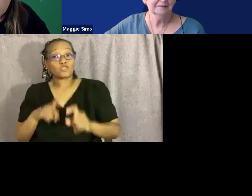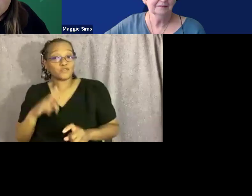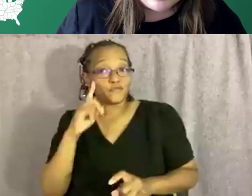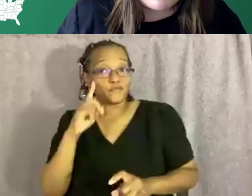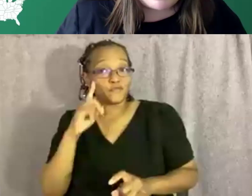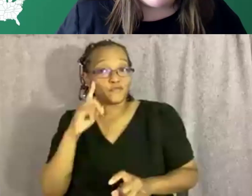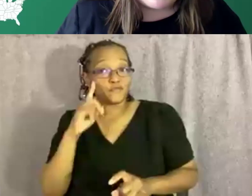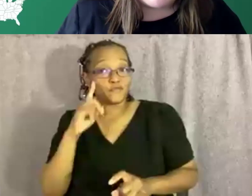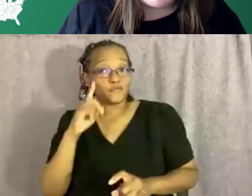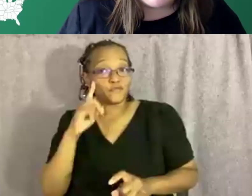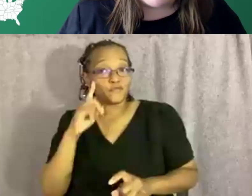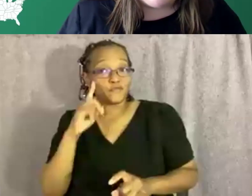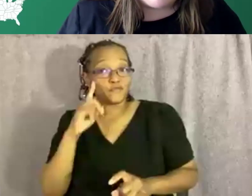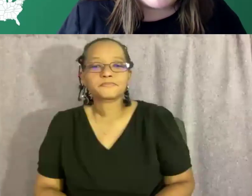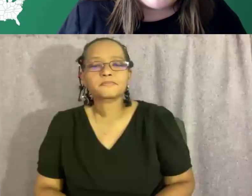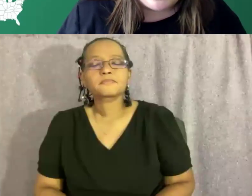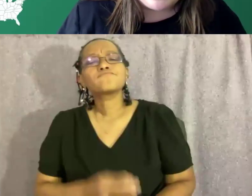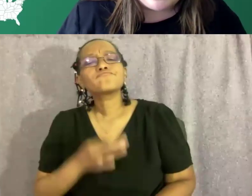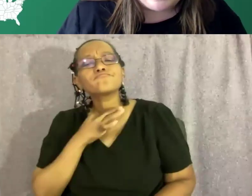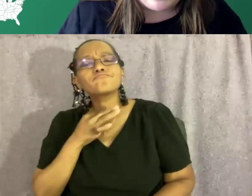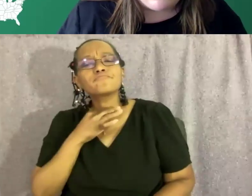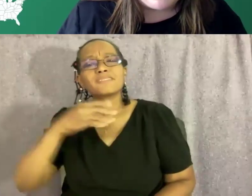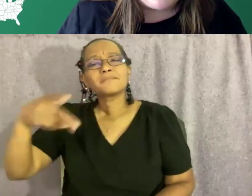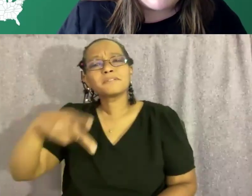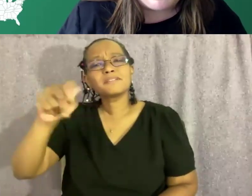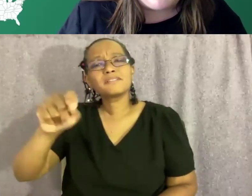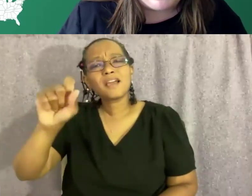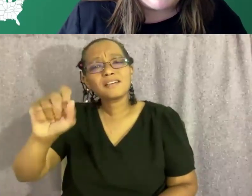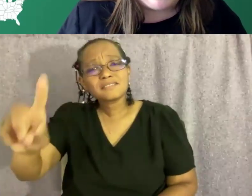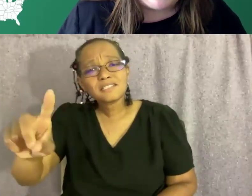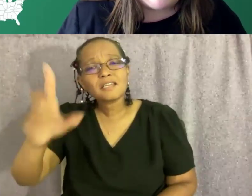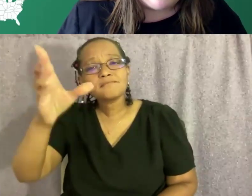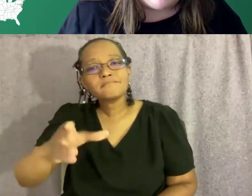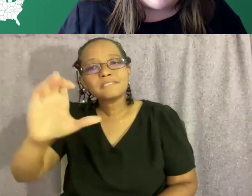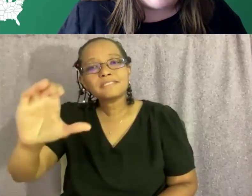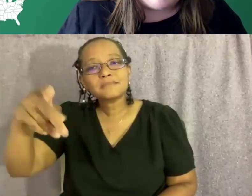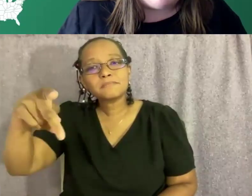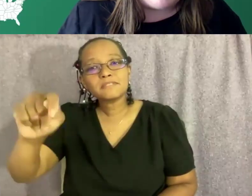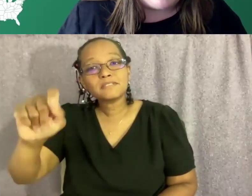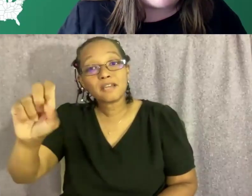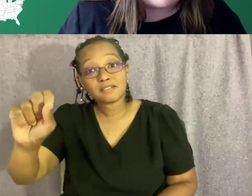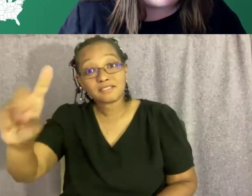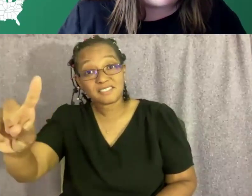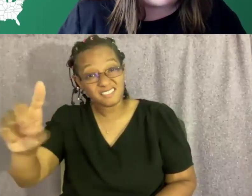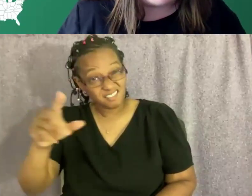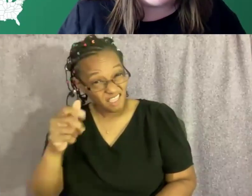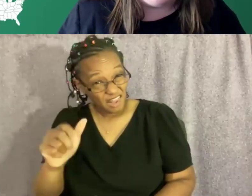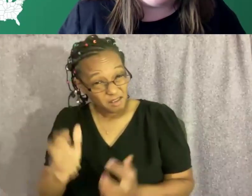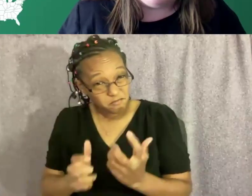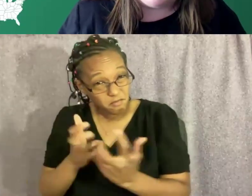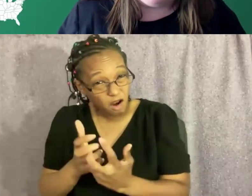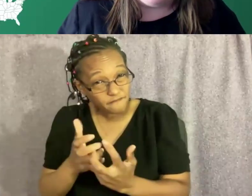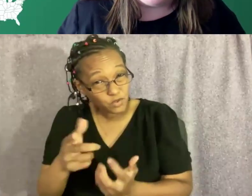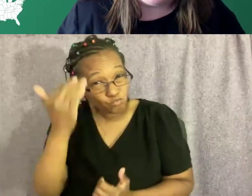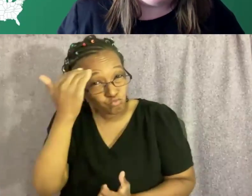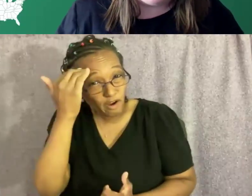Starting off, what are some modifications for PTSD or CPTSD? Are you aware of anything or a resource the